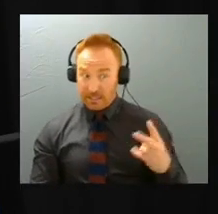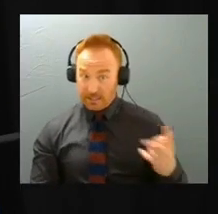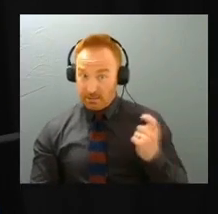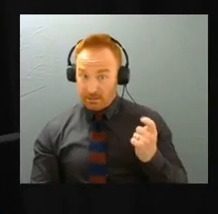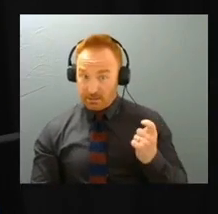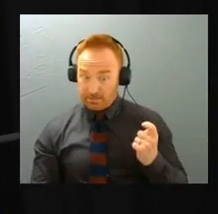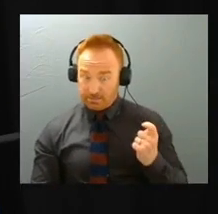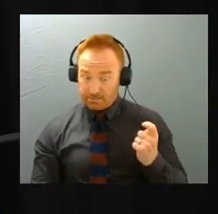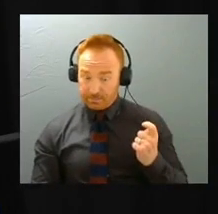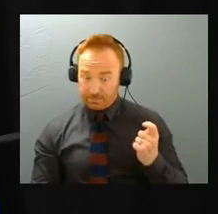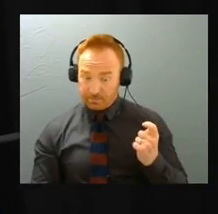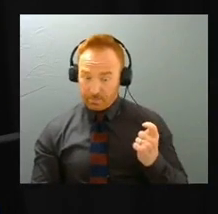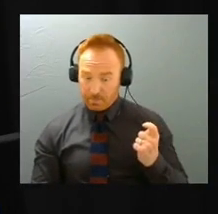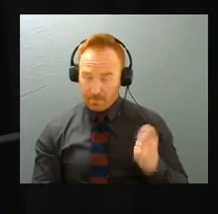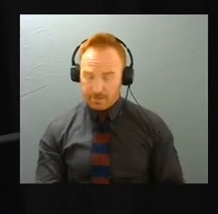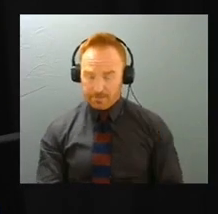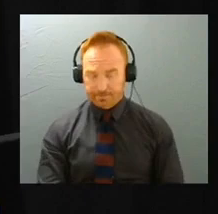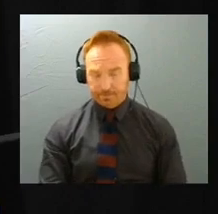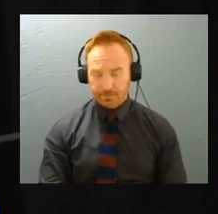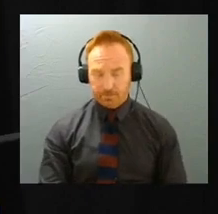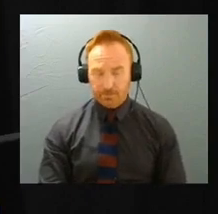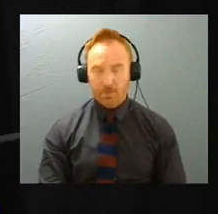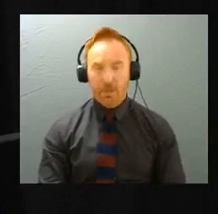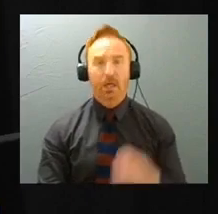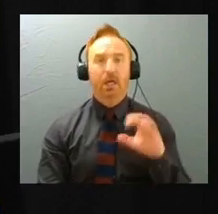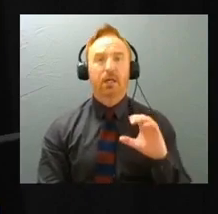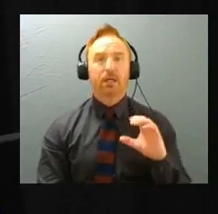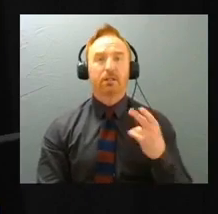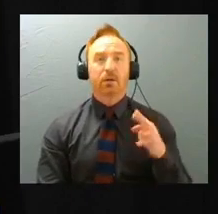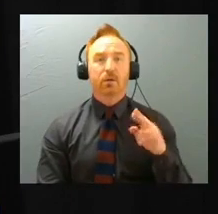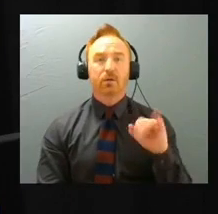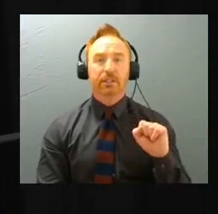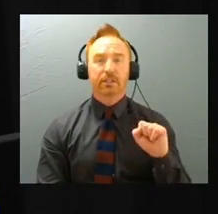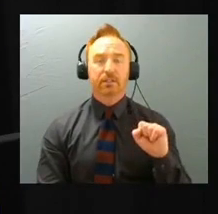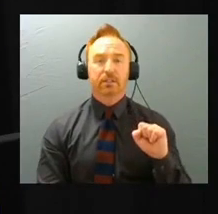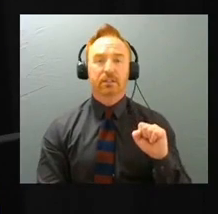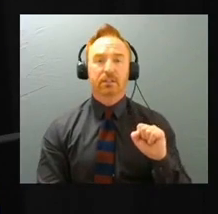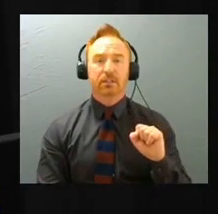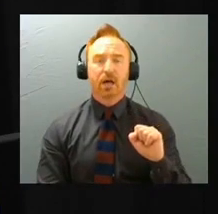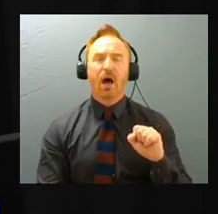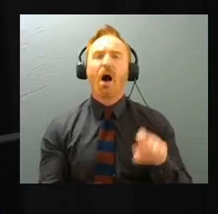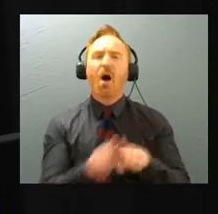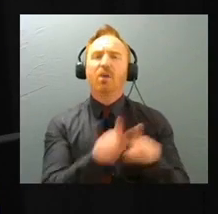Well, you're also facing a court challenge for the government's